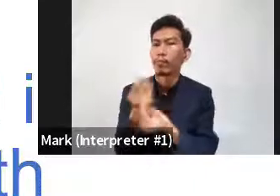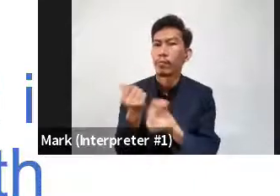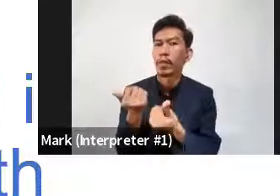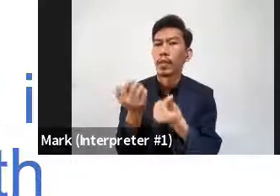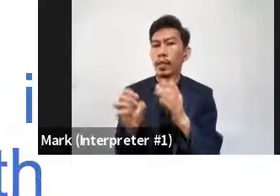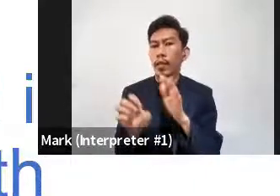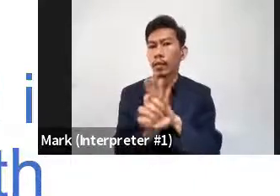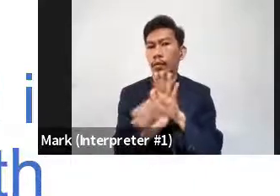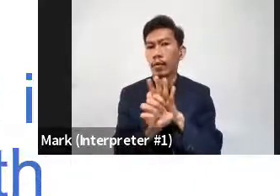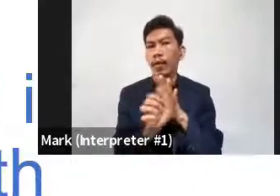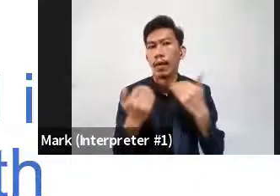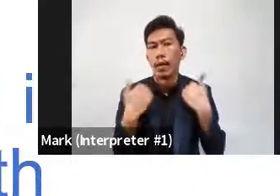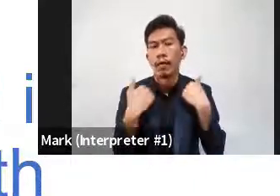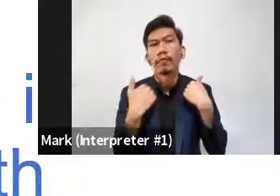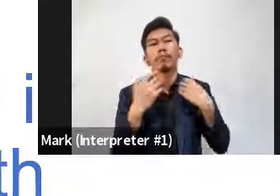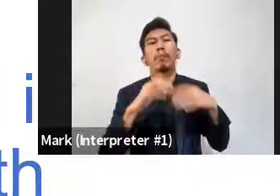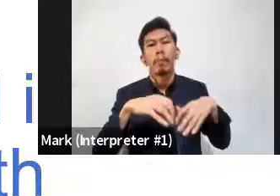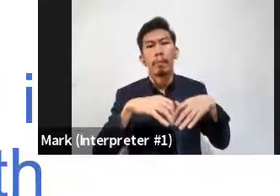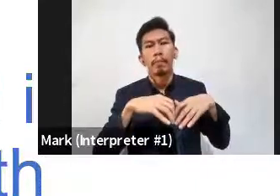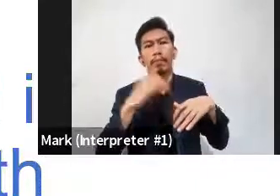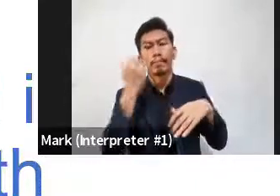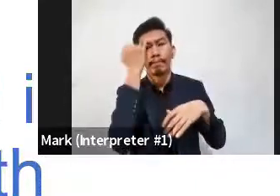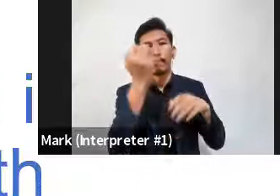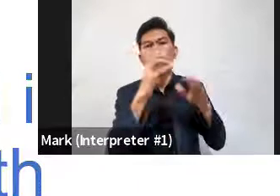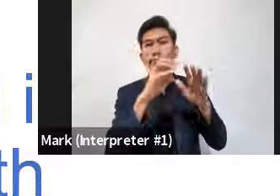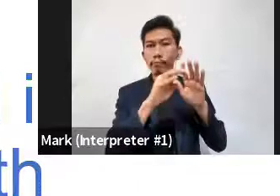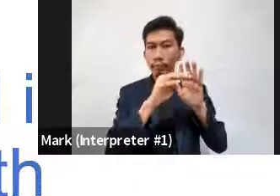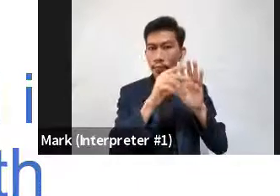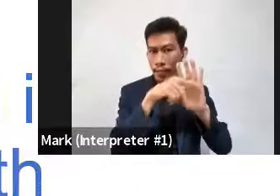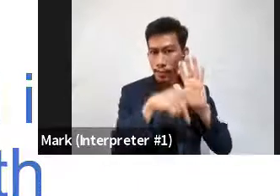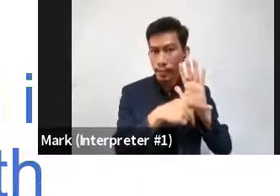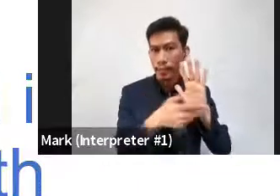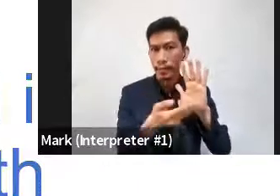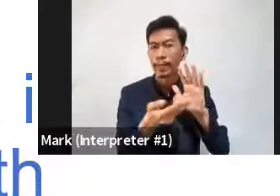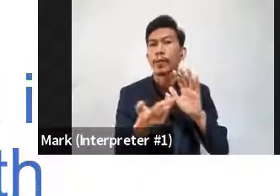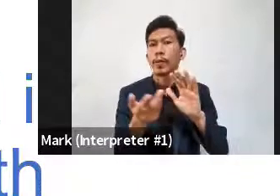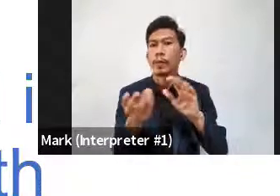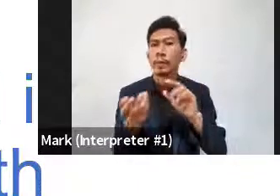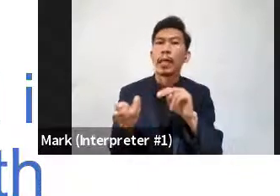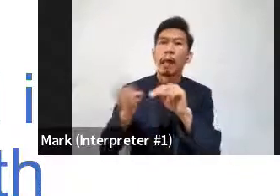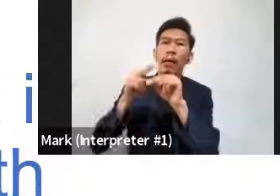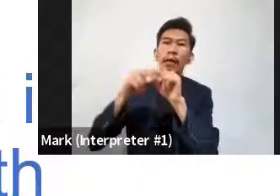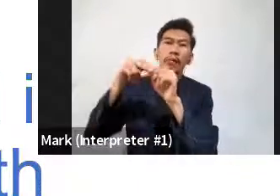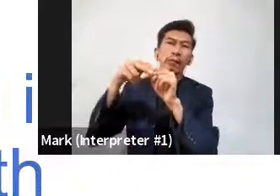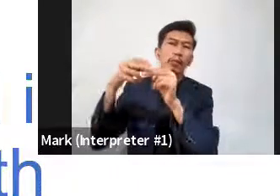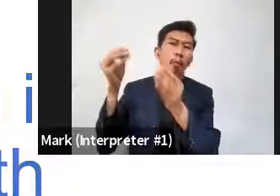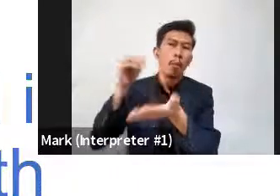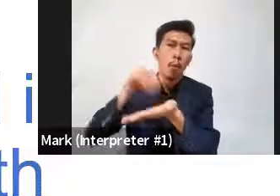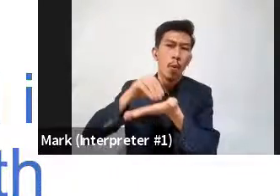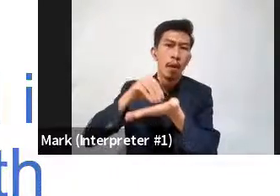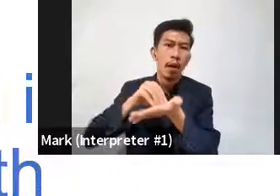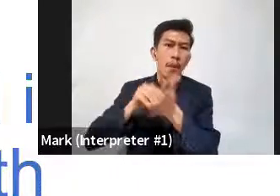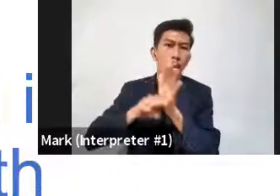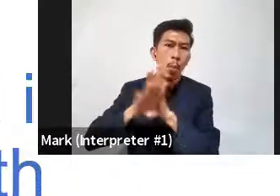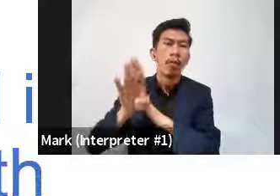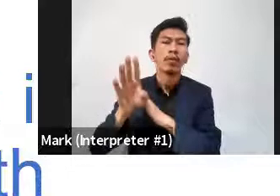counter-cyclical fiscal policy that will increase debt and deficit, right? So this will actually lead more to economic slowdown that